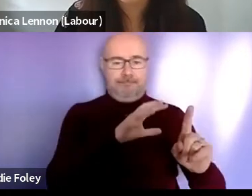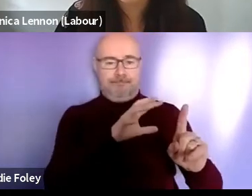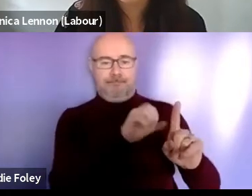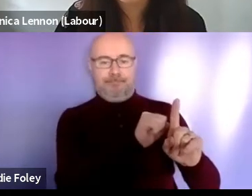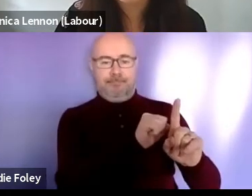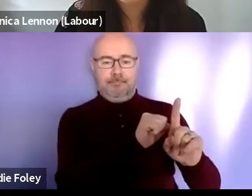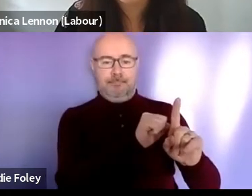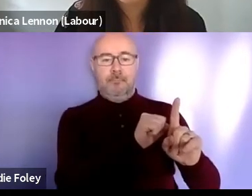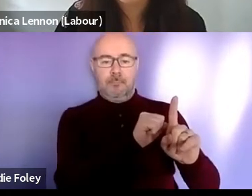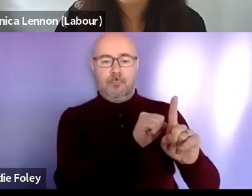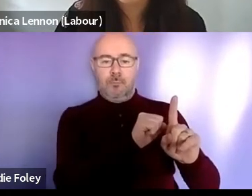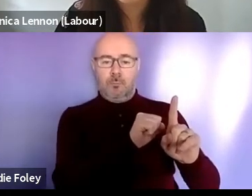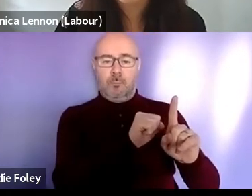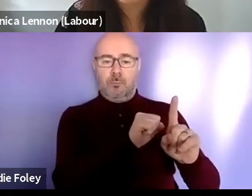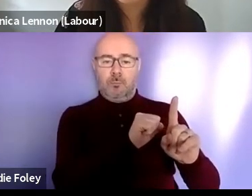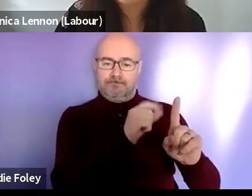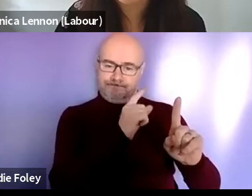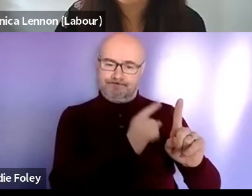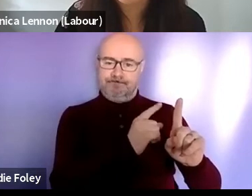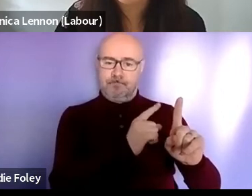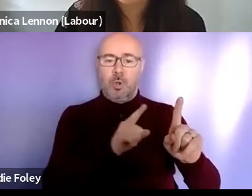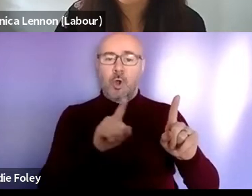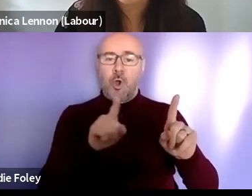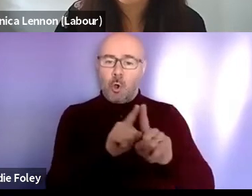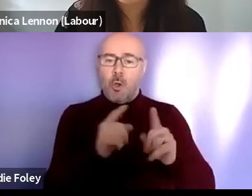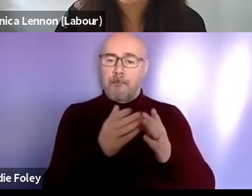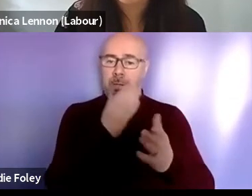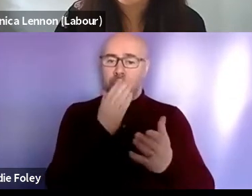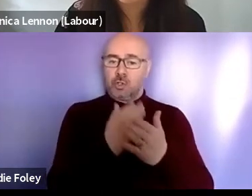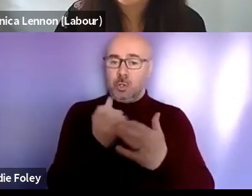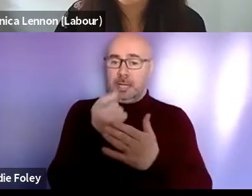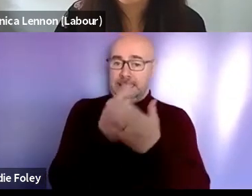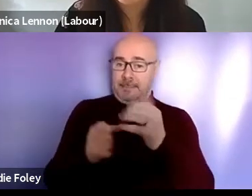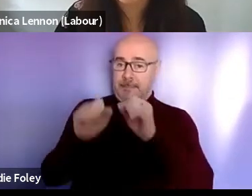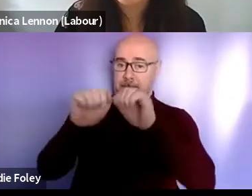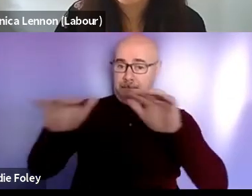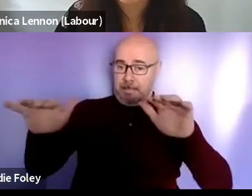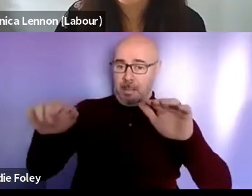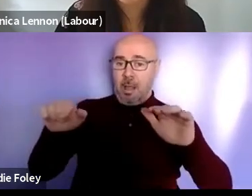making sure that disabled people have access to positions of power at all levels.